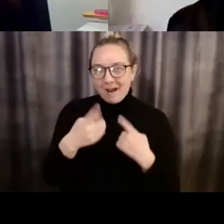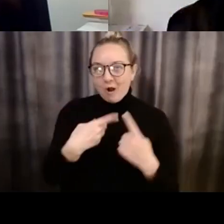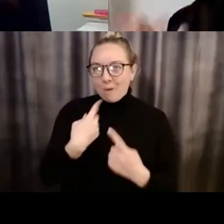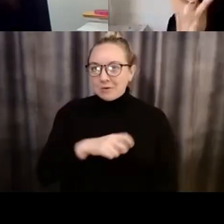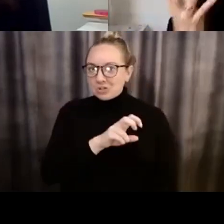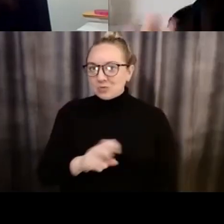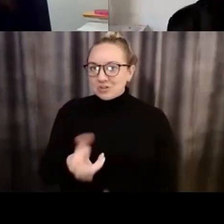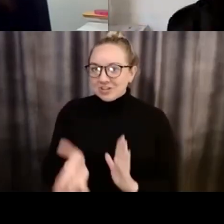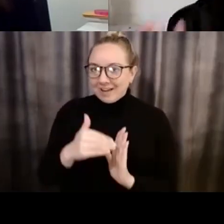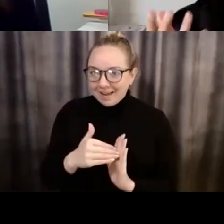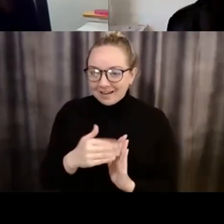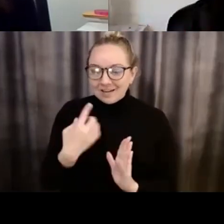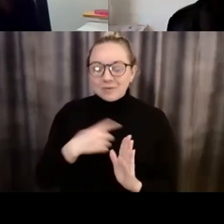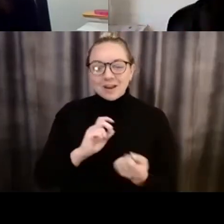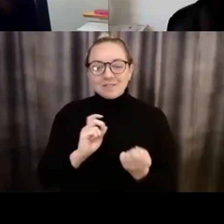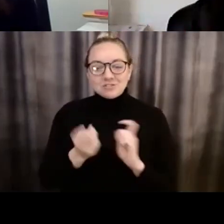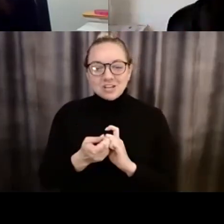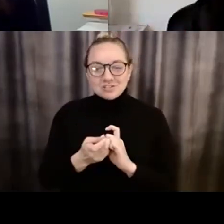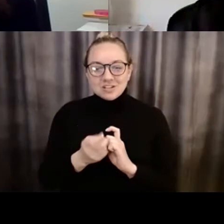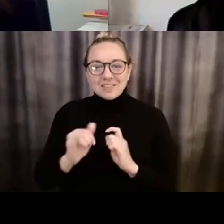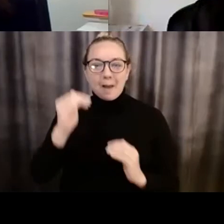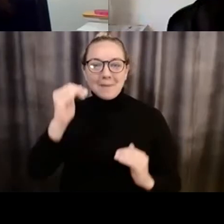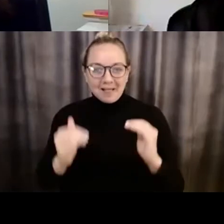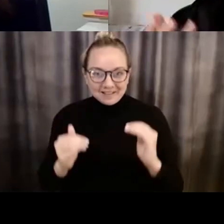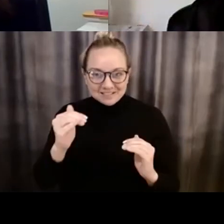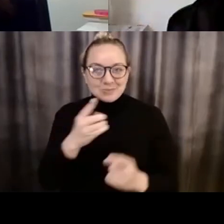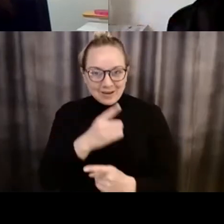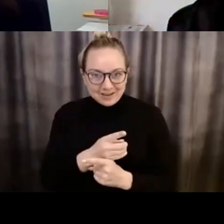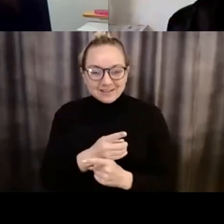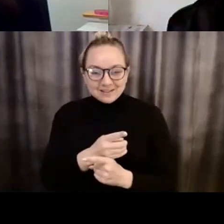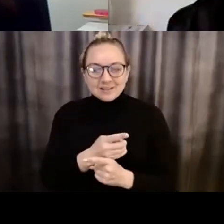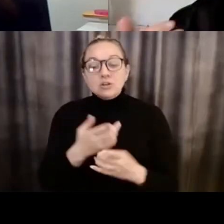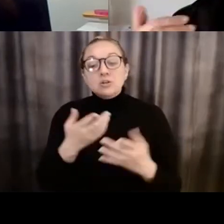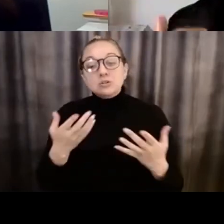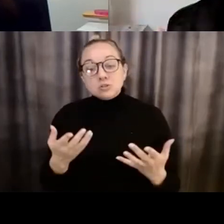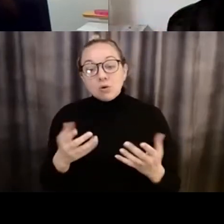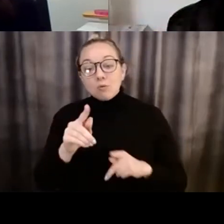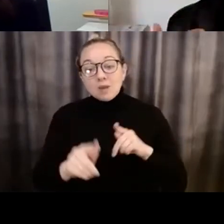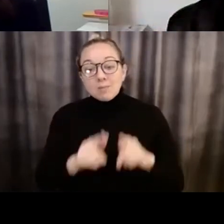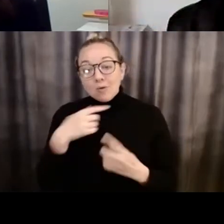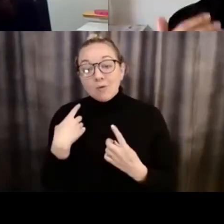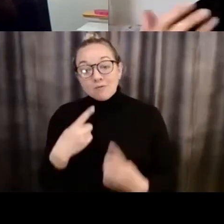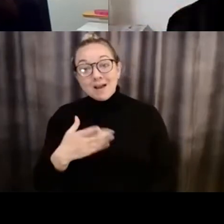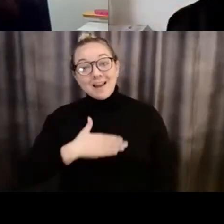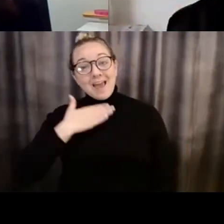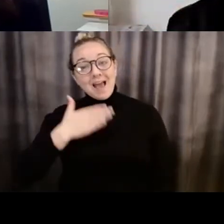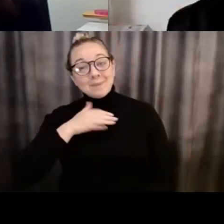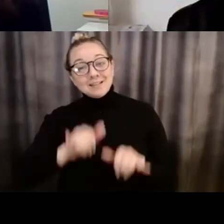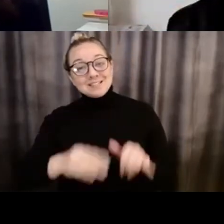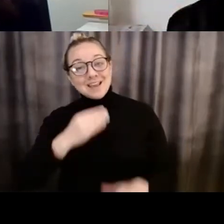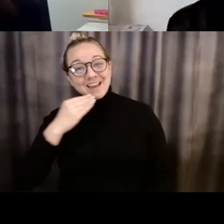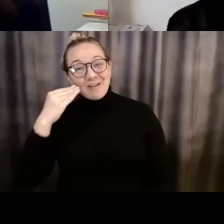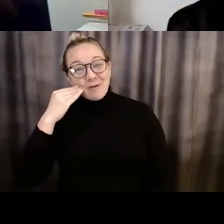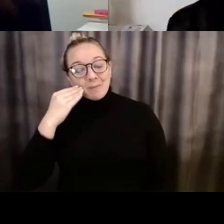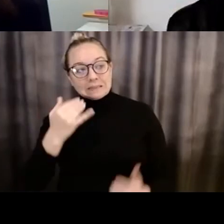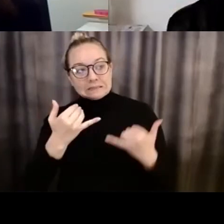of changing the scales, right? So those of the folks who have been happy being home, who now have to be around